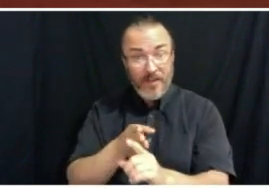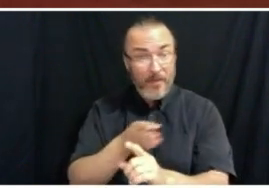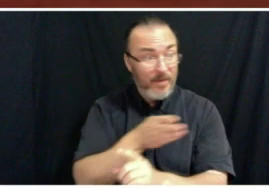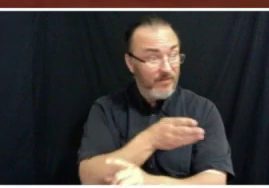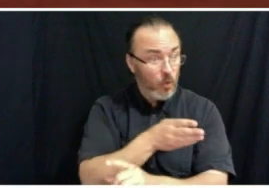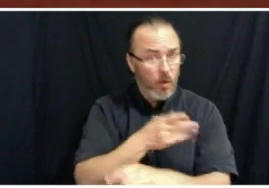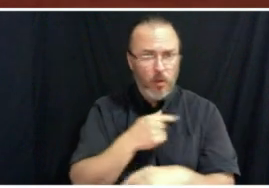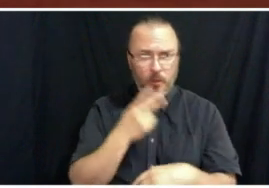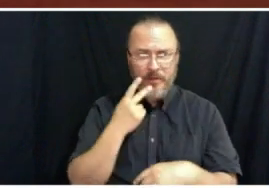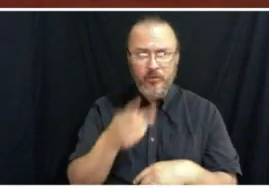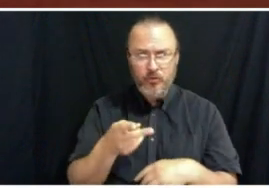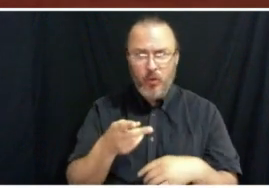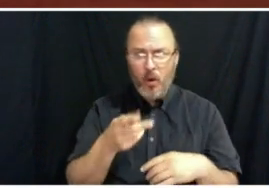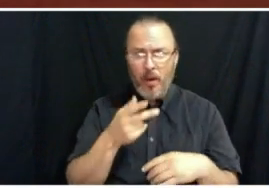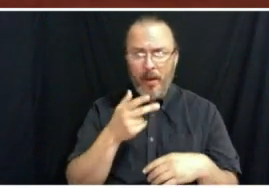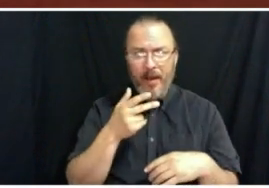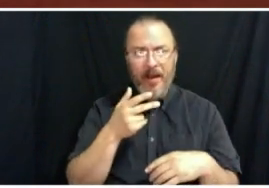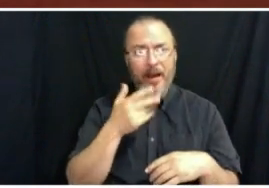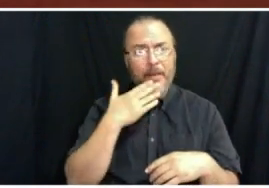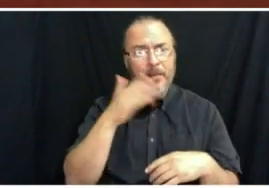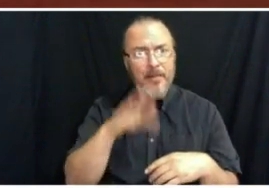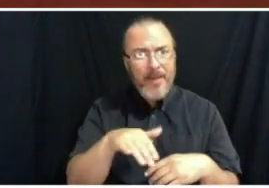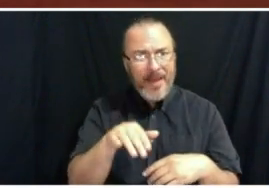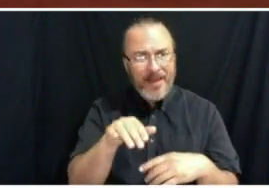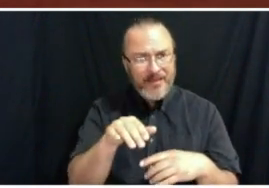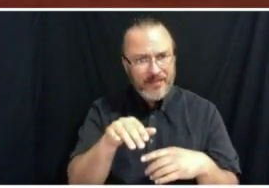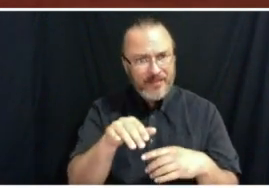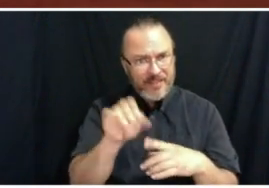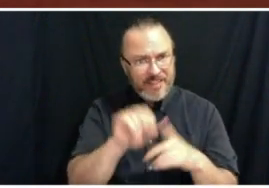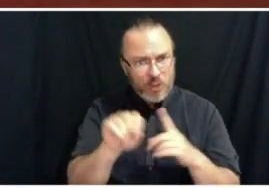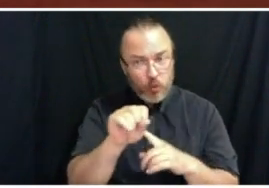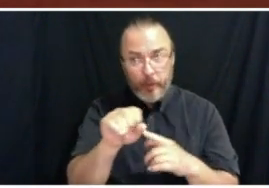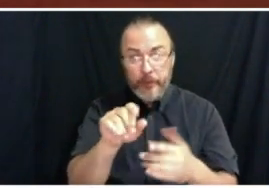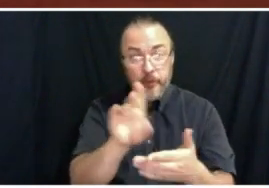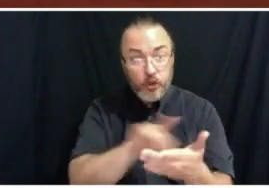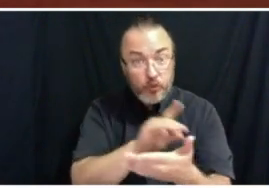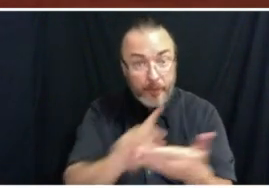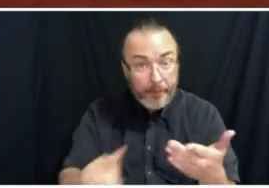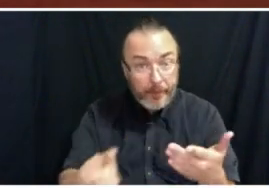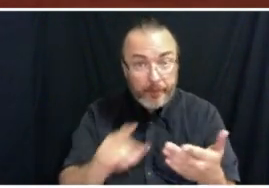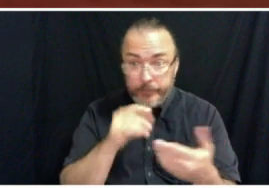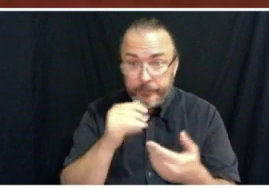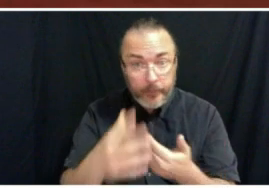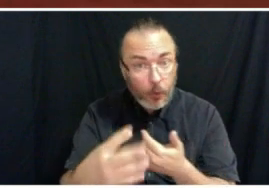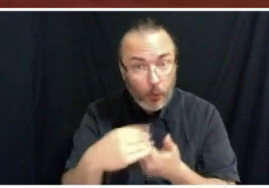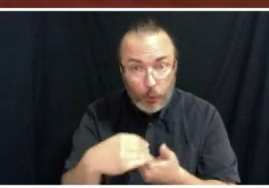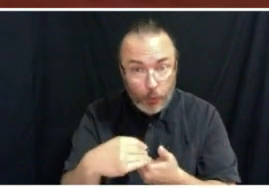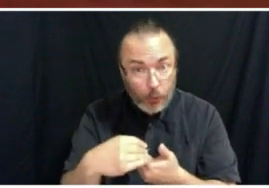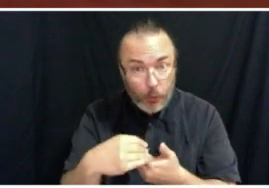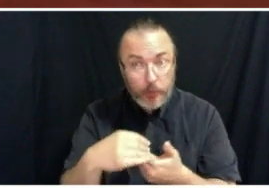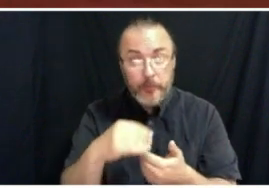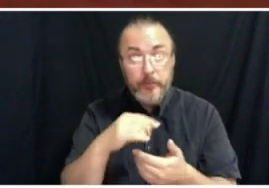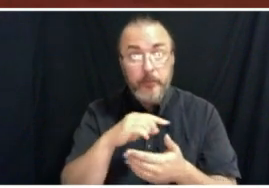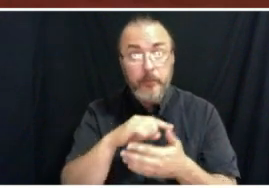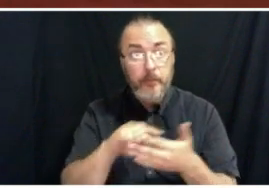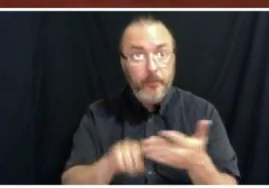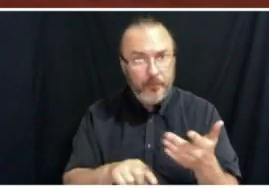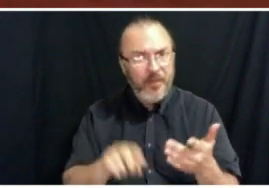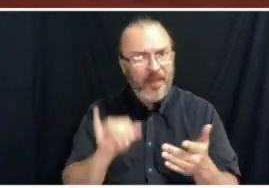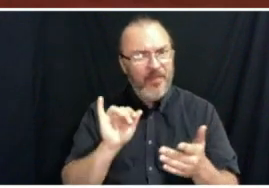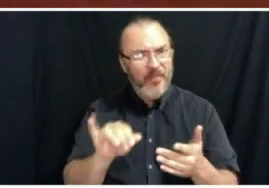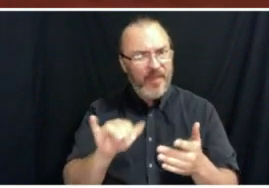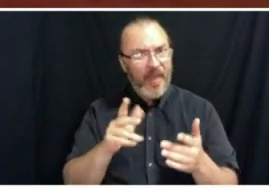of discrimination and of exclusion, which in turn pushes us away from our target